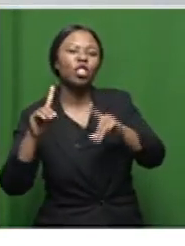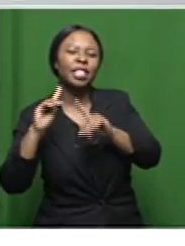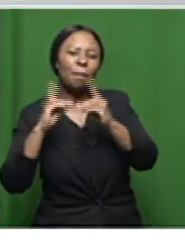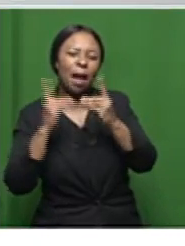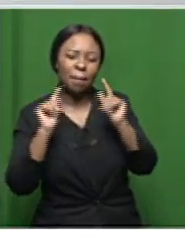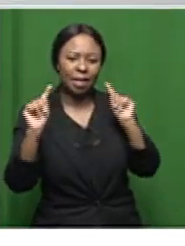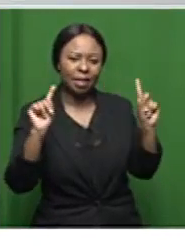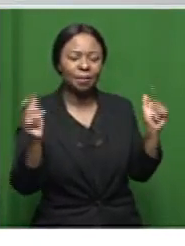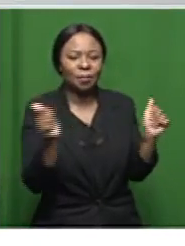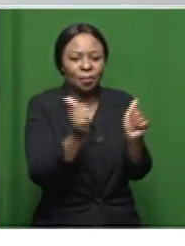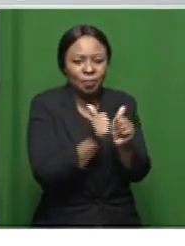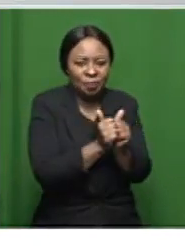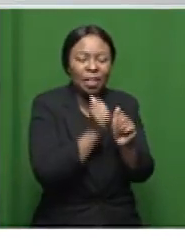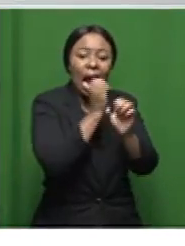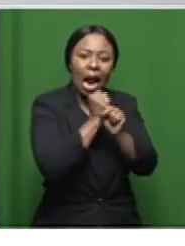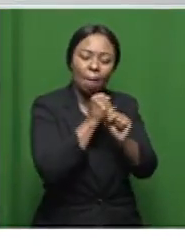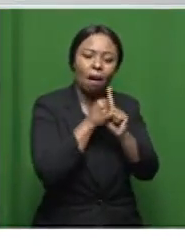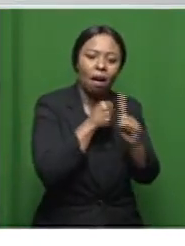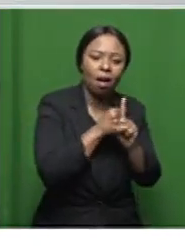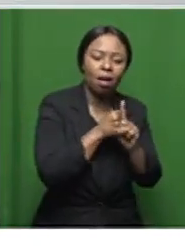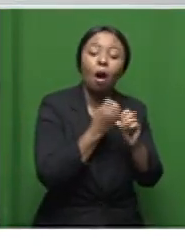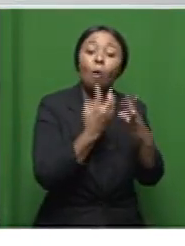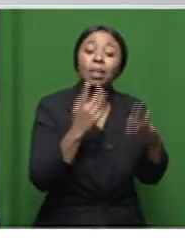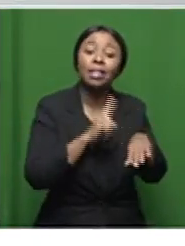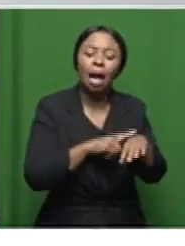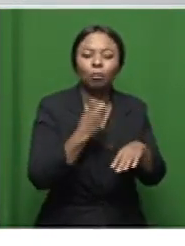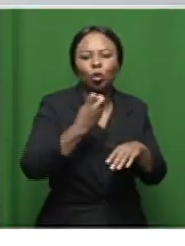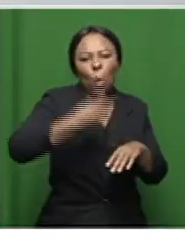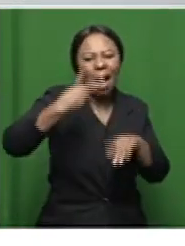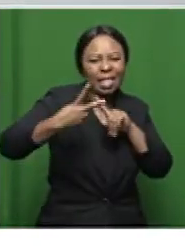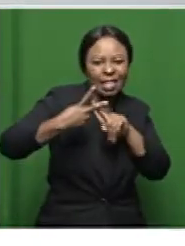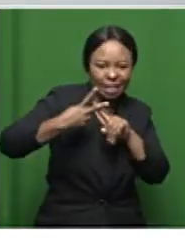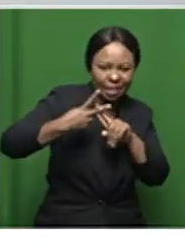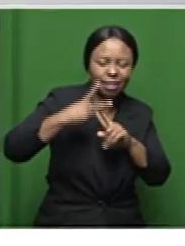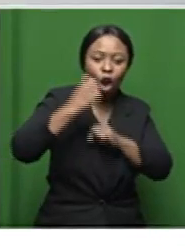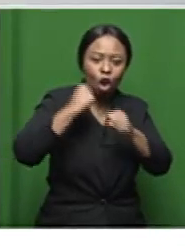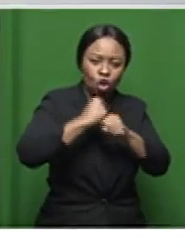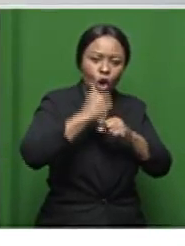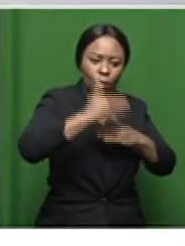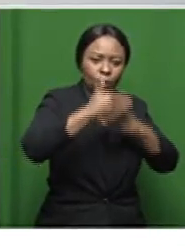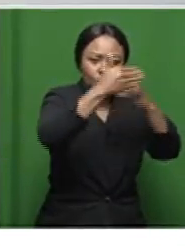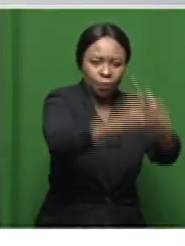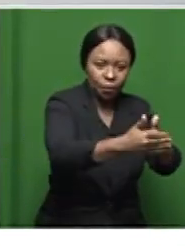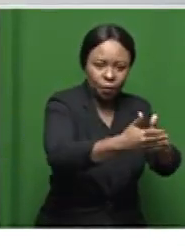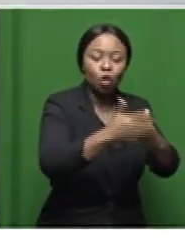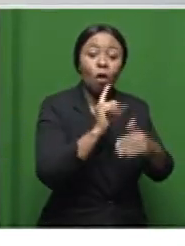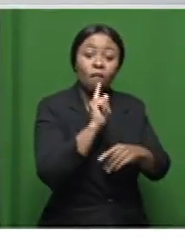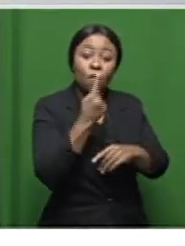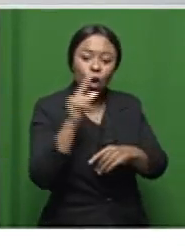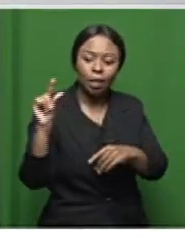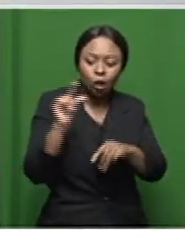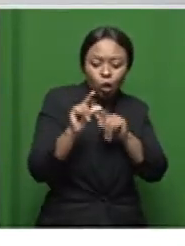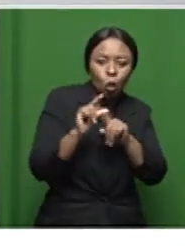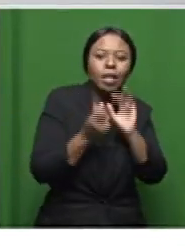the HPV vaccination campaign twice a year. So we've already had the first dose that took place